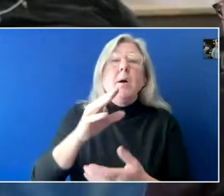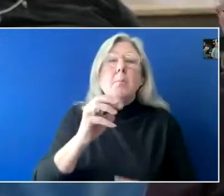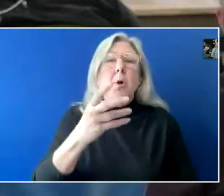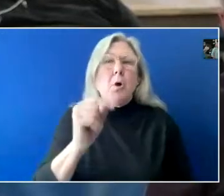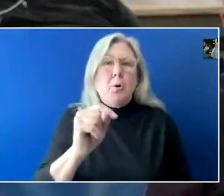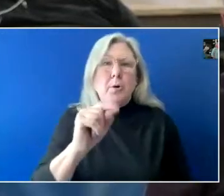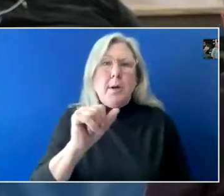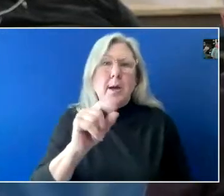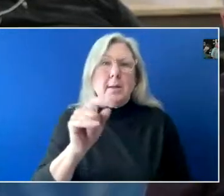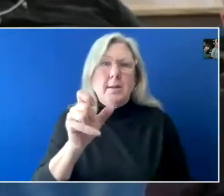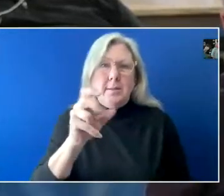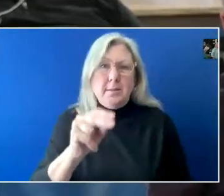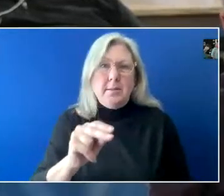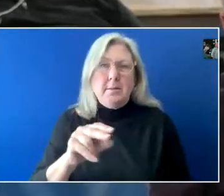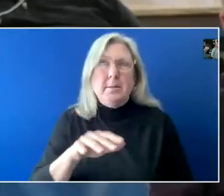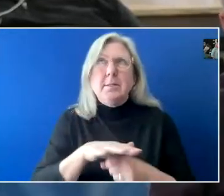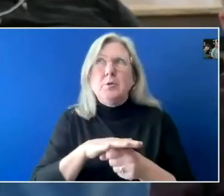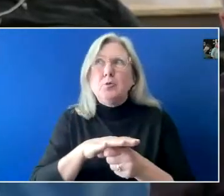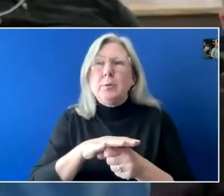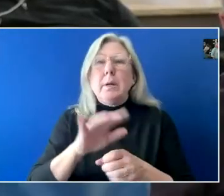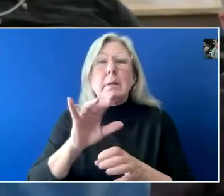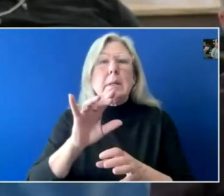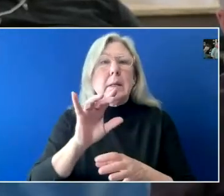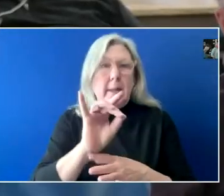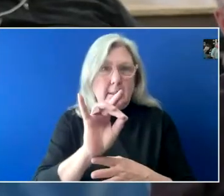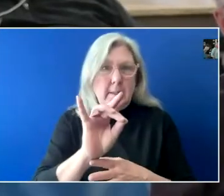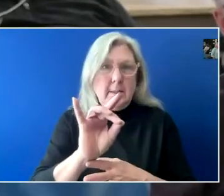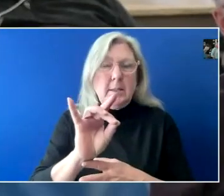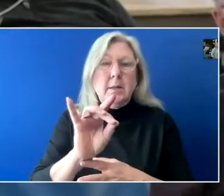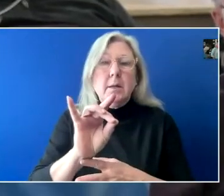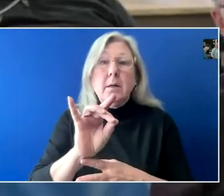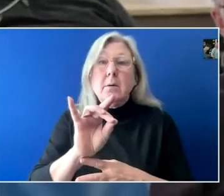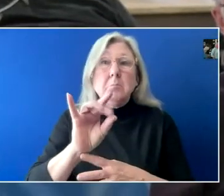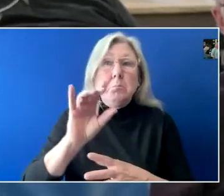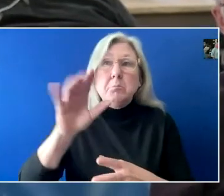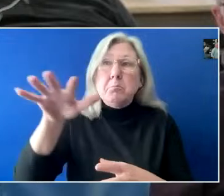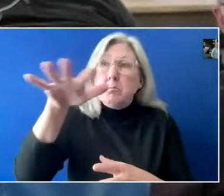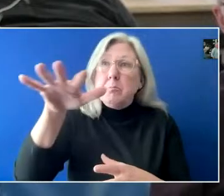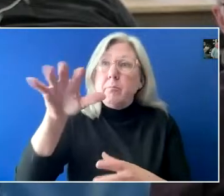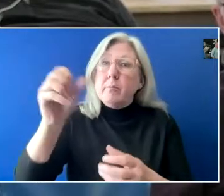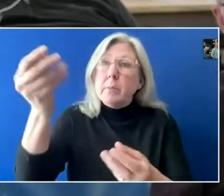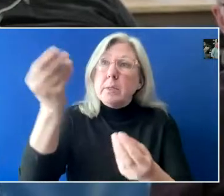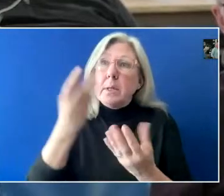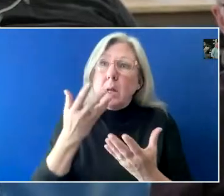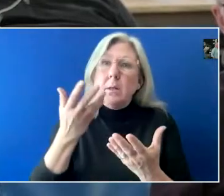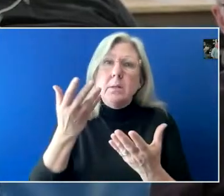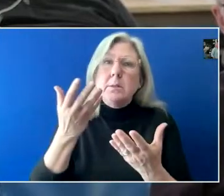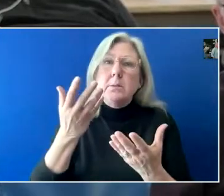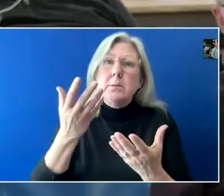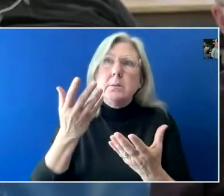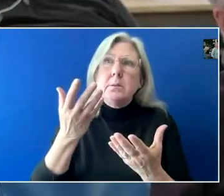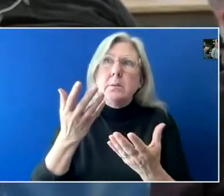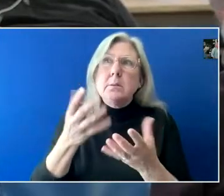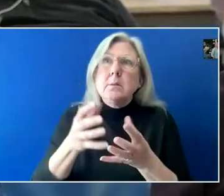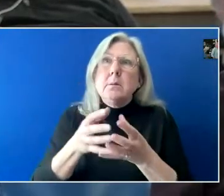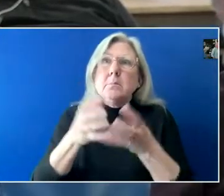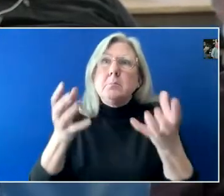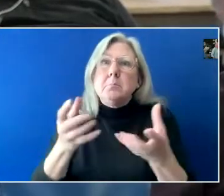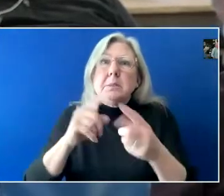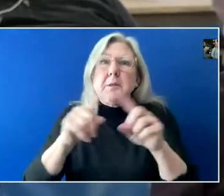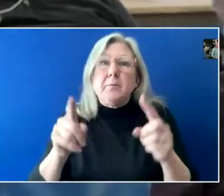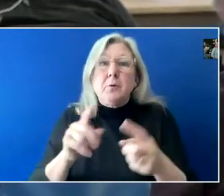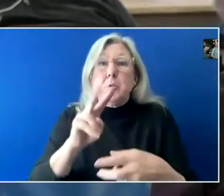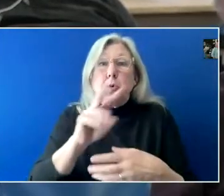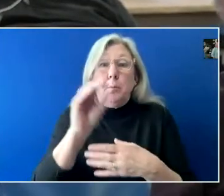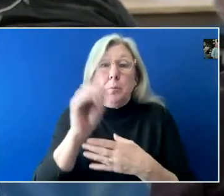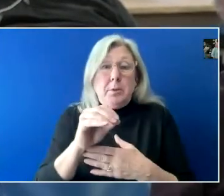eight um finance and just tell us what the difference what what the 2% amount would be since